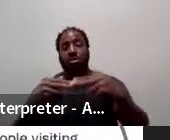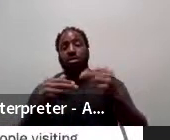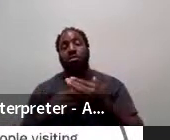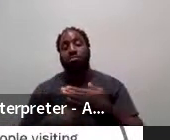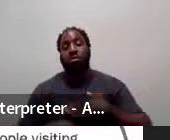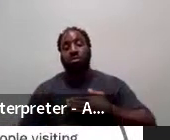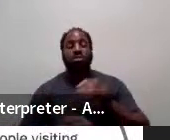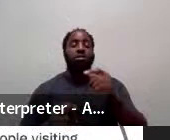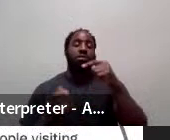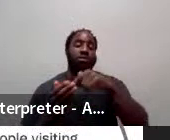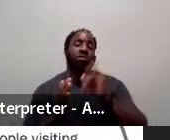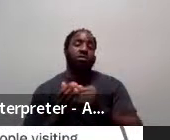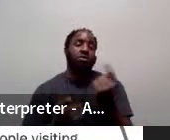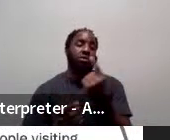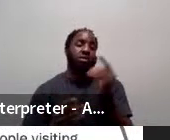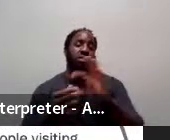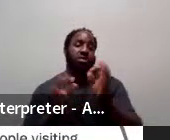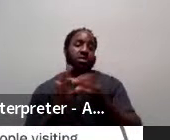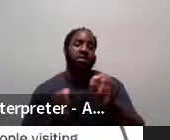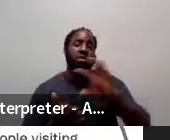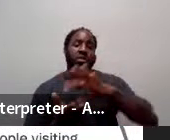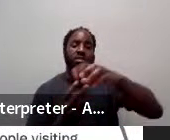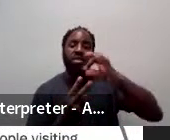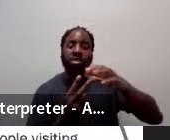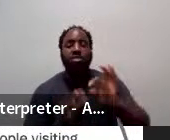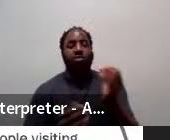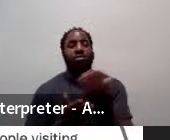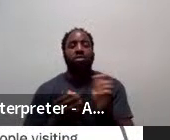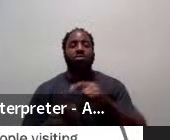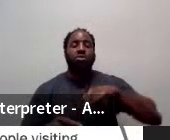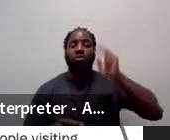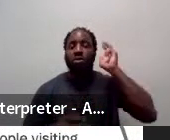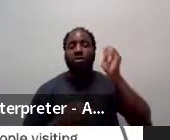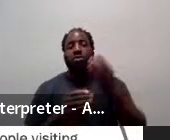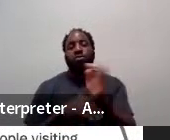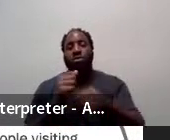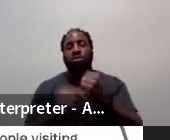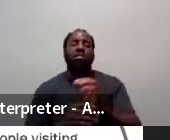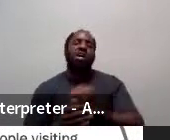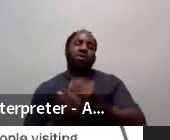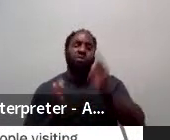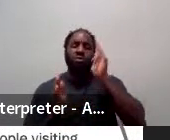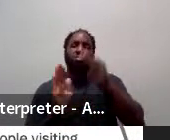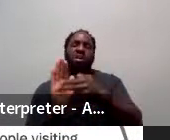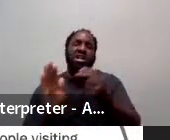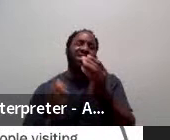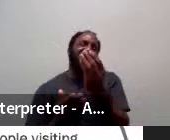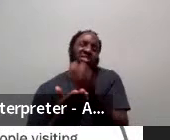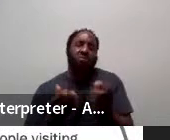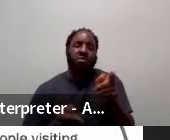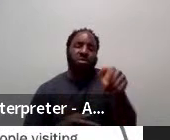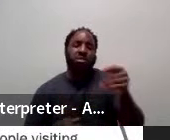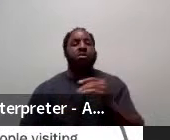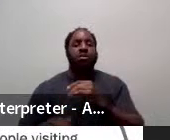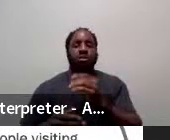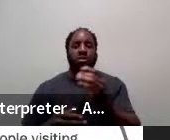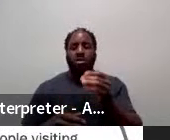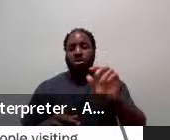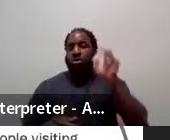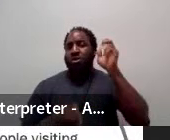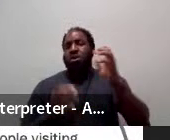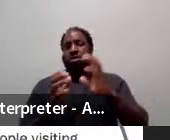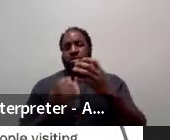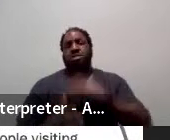This is just a selection of some of the things we've heard over the years. I'll just highlight some of them. We heard a lot about a desire for open space